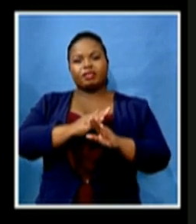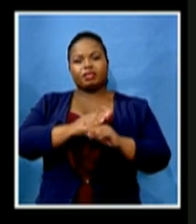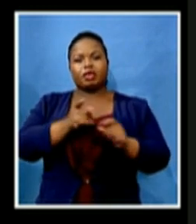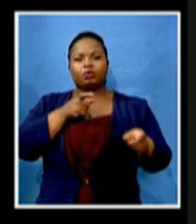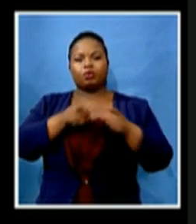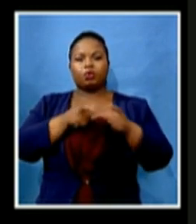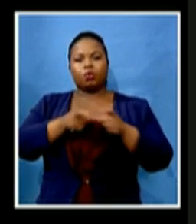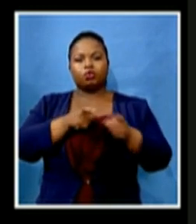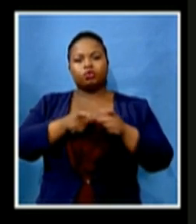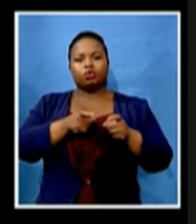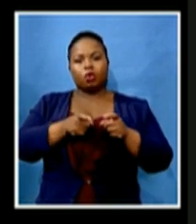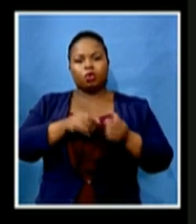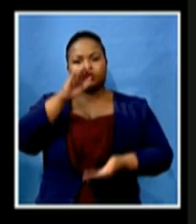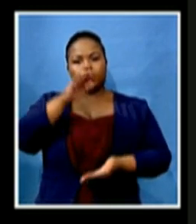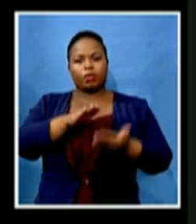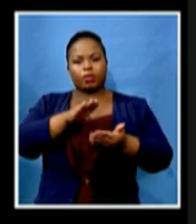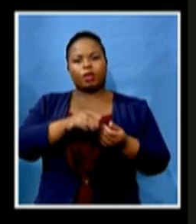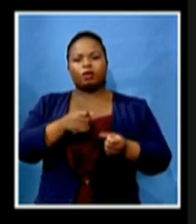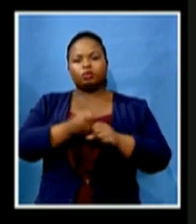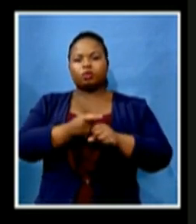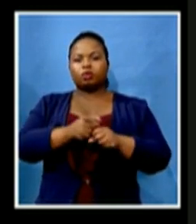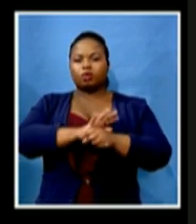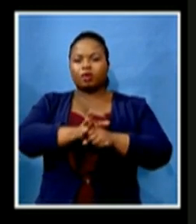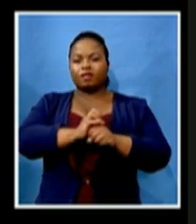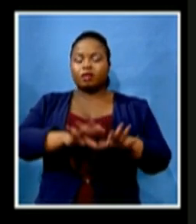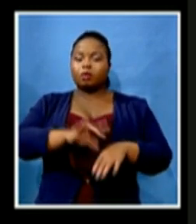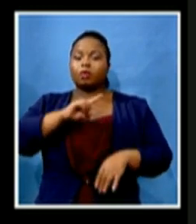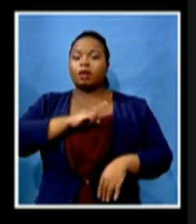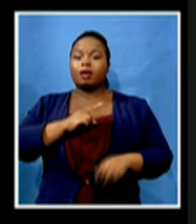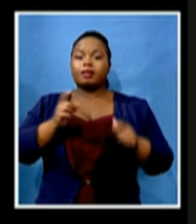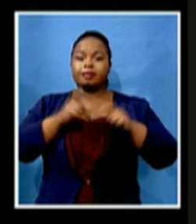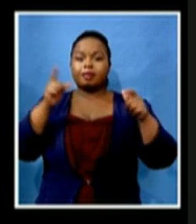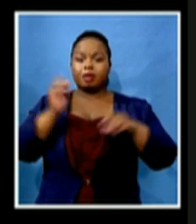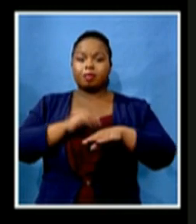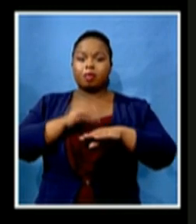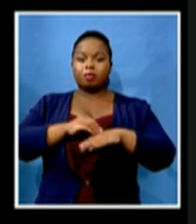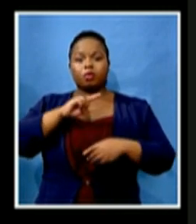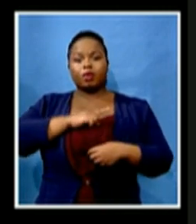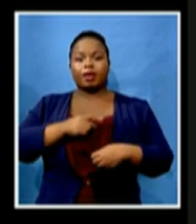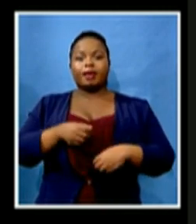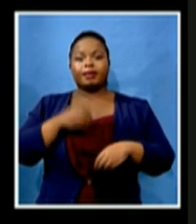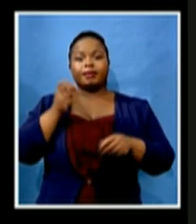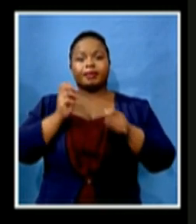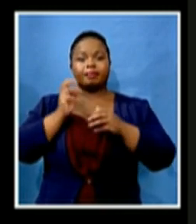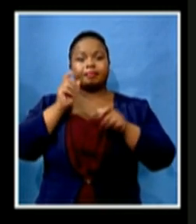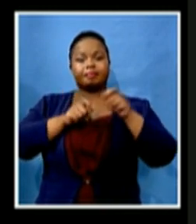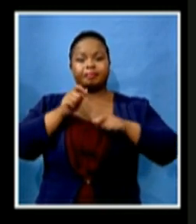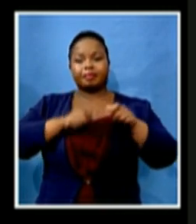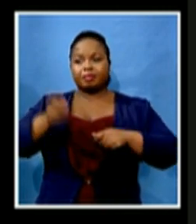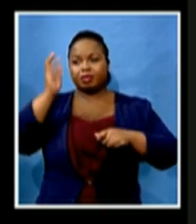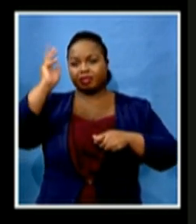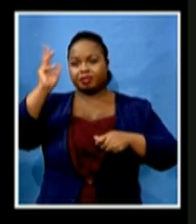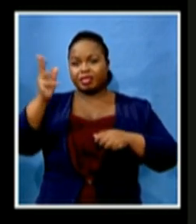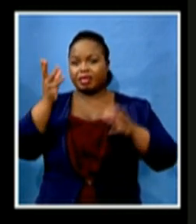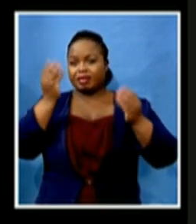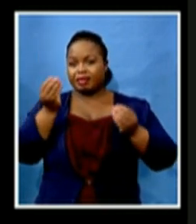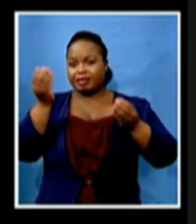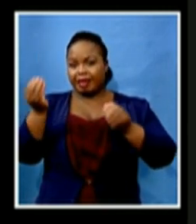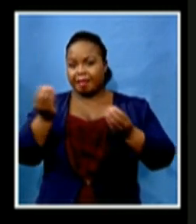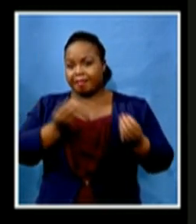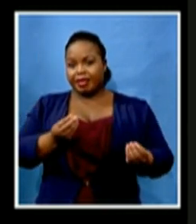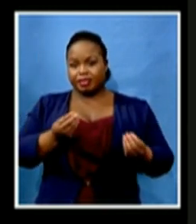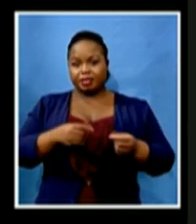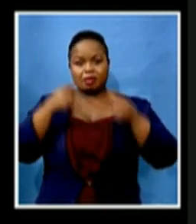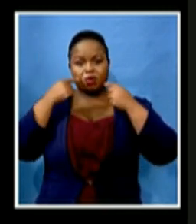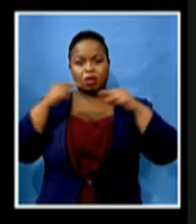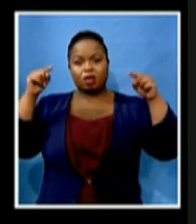the problem here is that when people present numbers and data, they are not declaring their worldview. And it's very